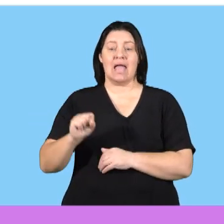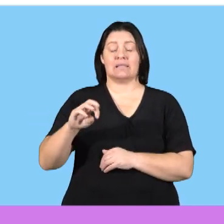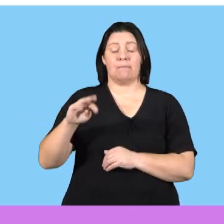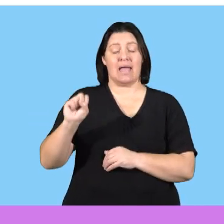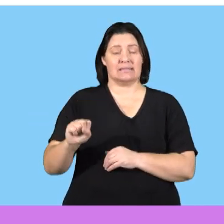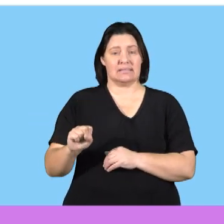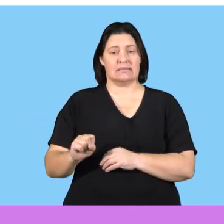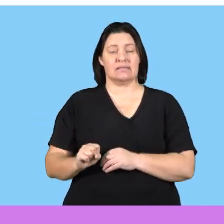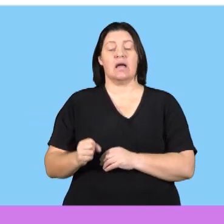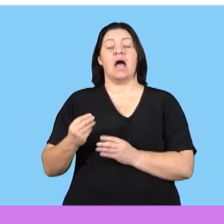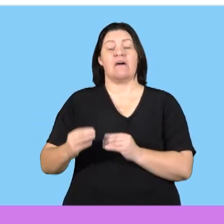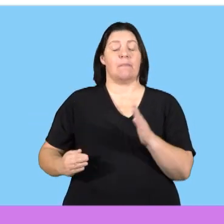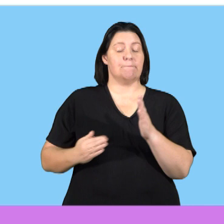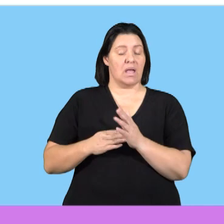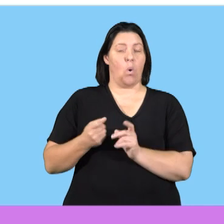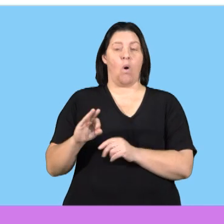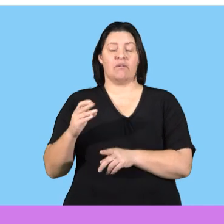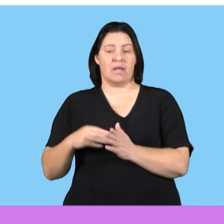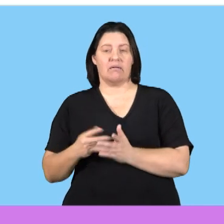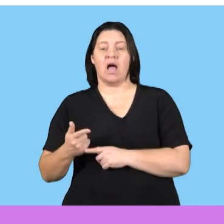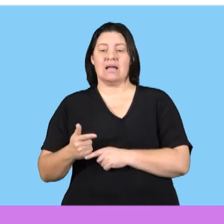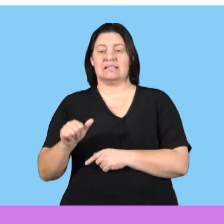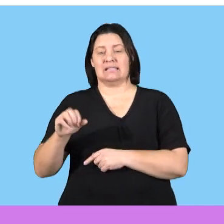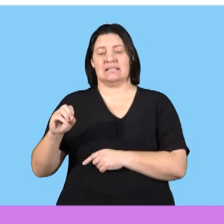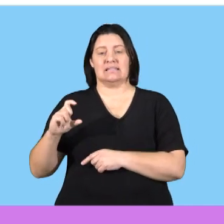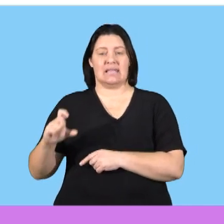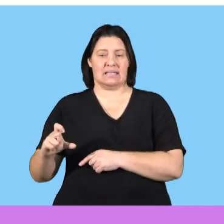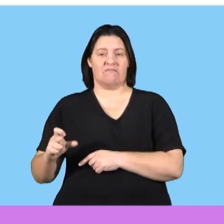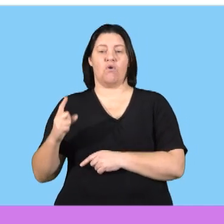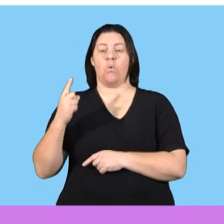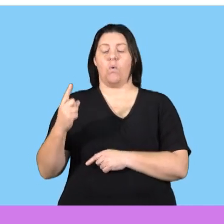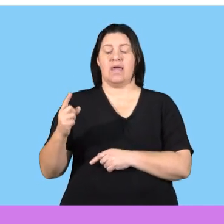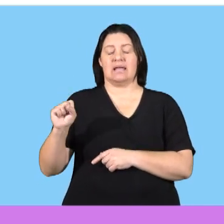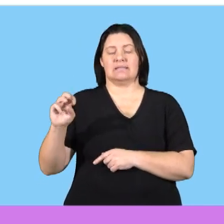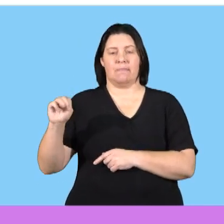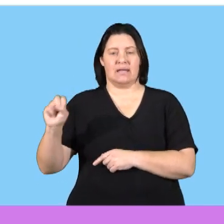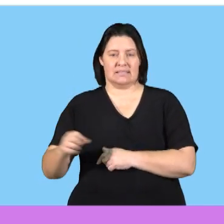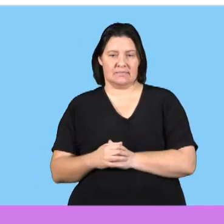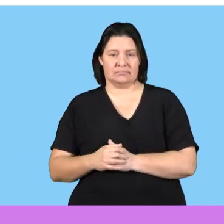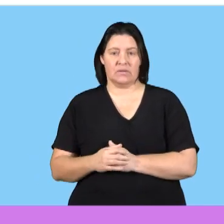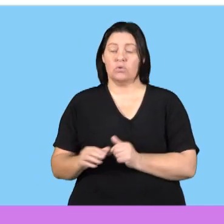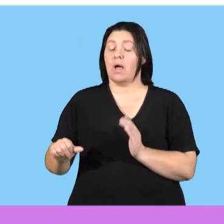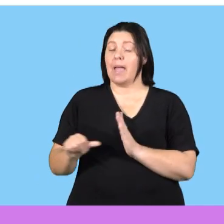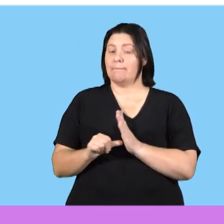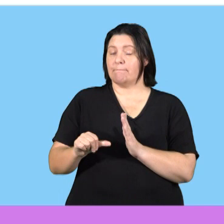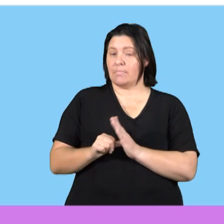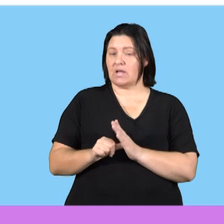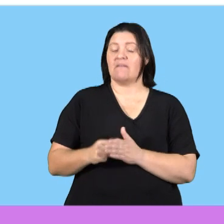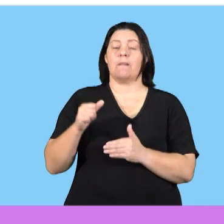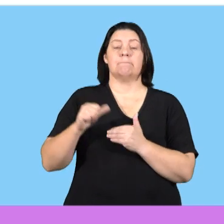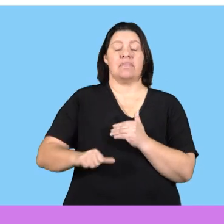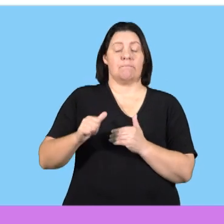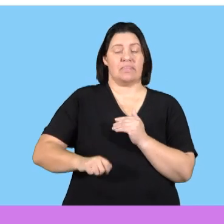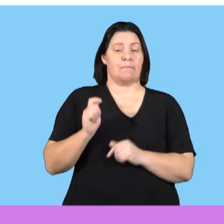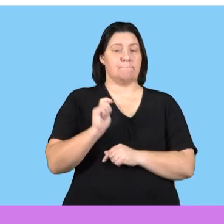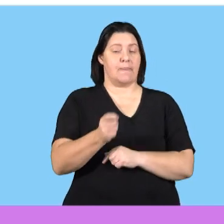rate, here, peak and off-peak is 60 cents per SMS. Right, so then also important here, there's a